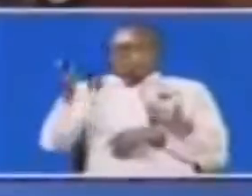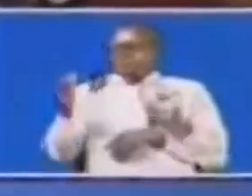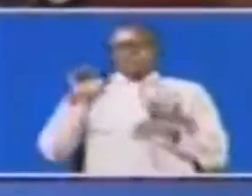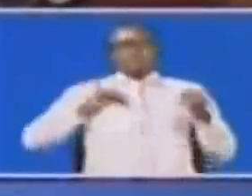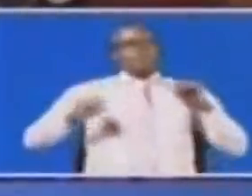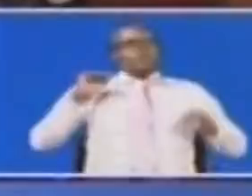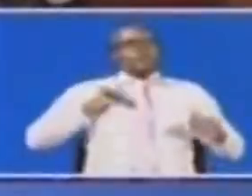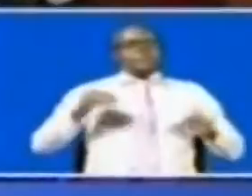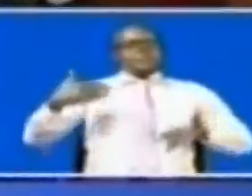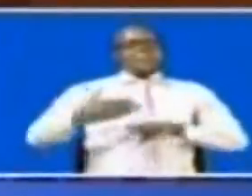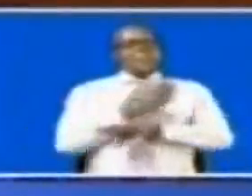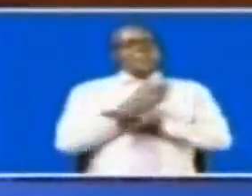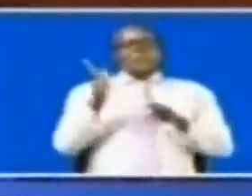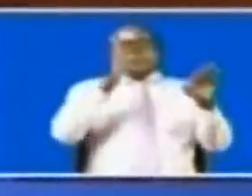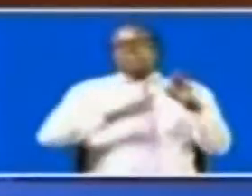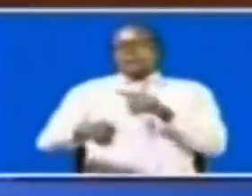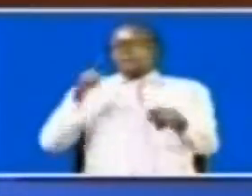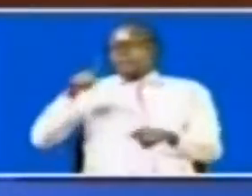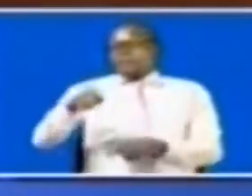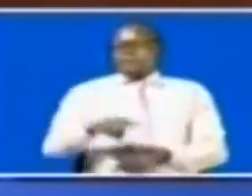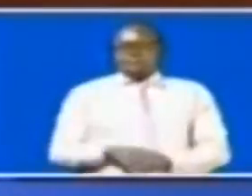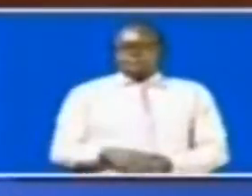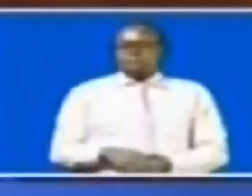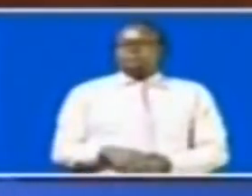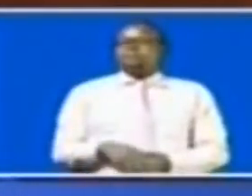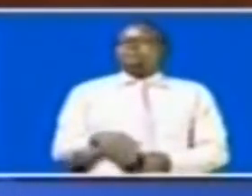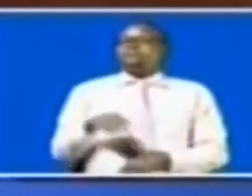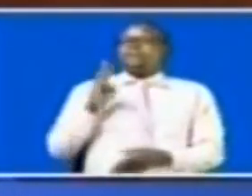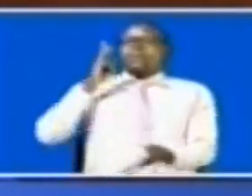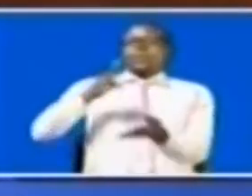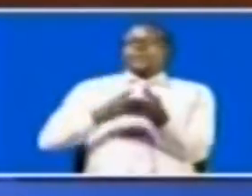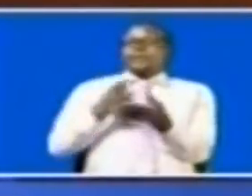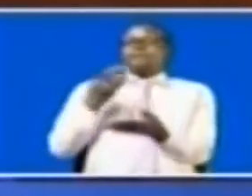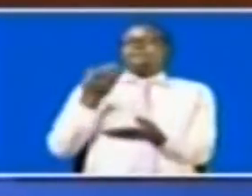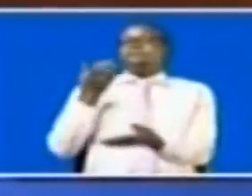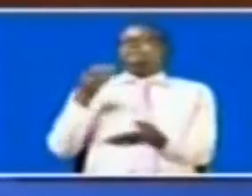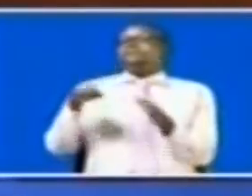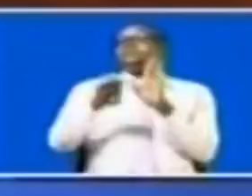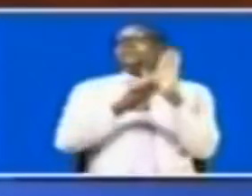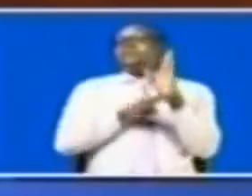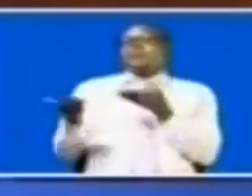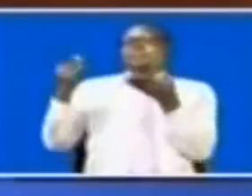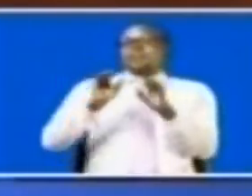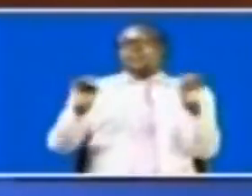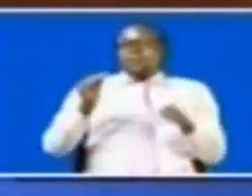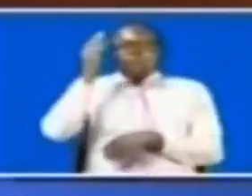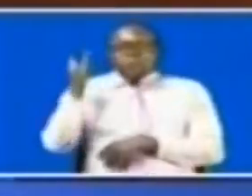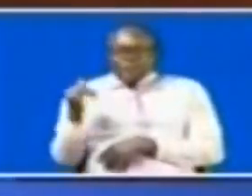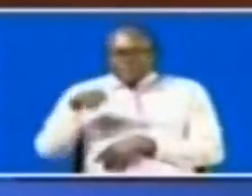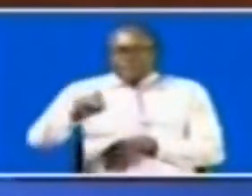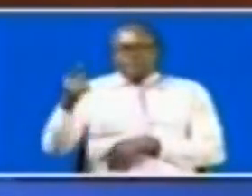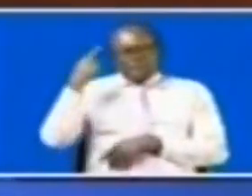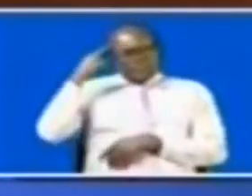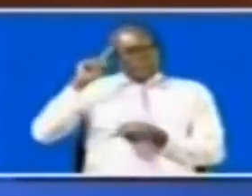being corrupt and plotting to kill him. He has not even given a witness statement to show why